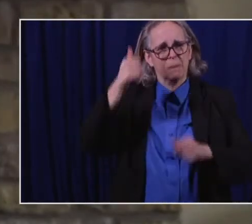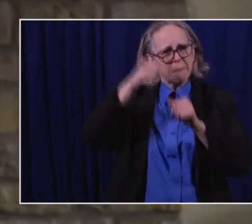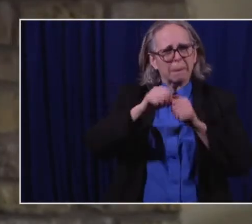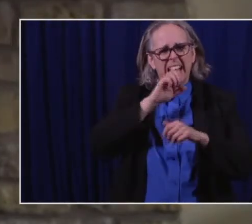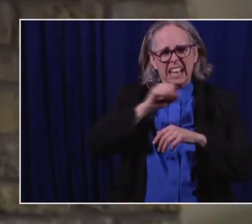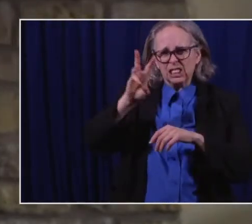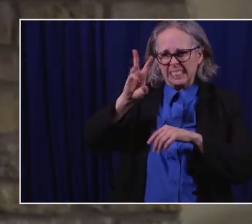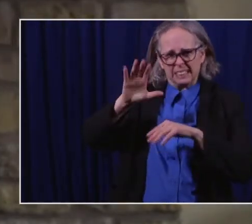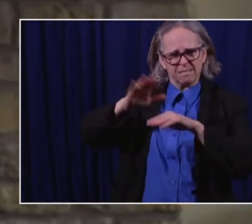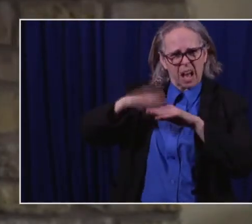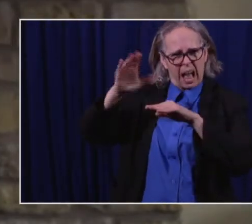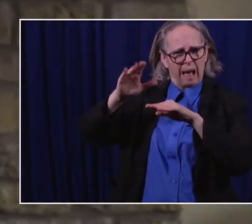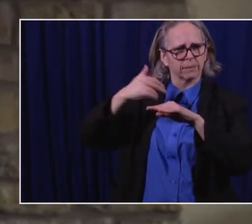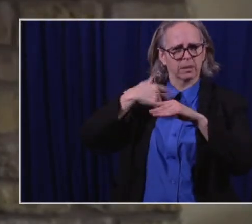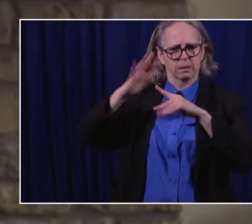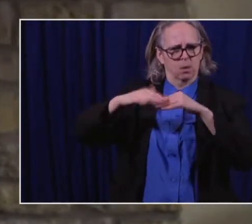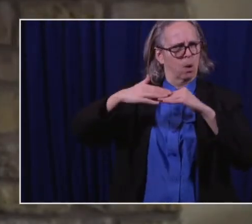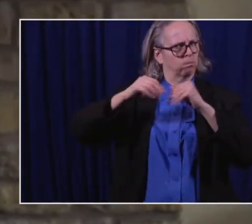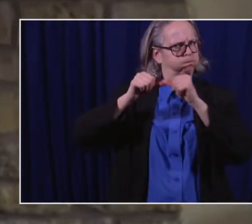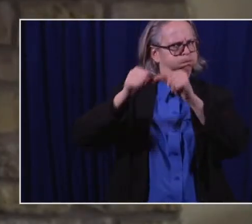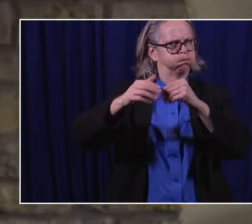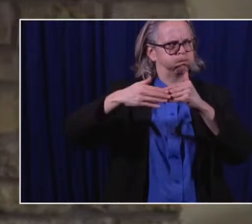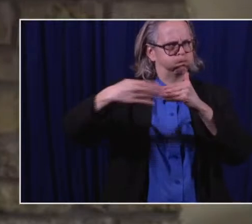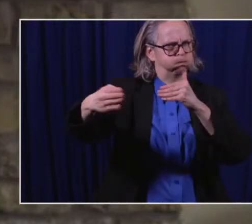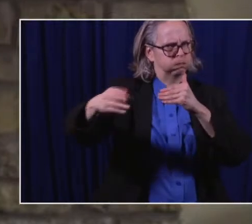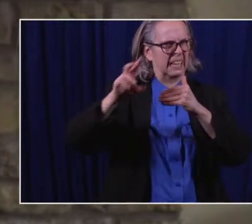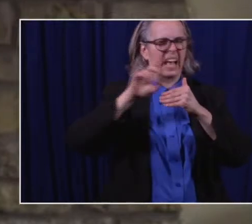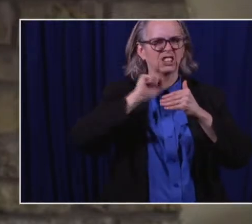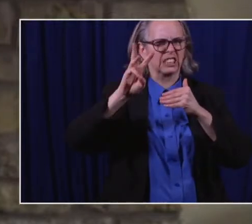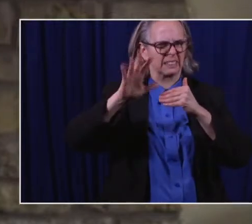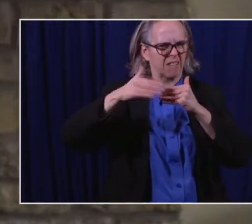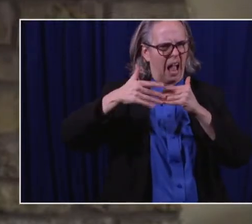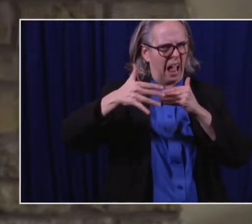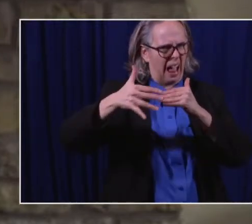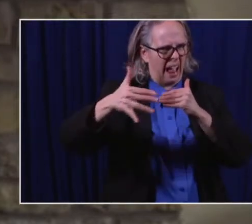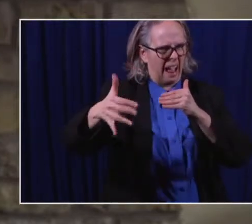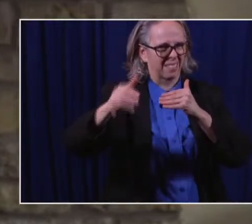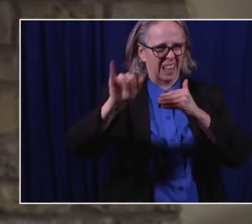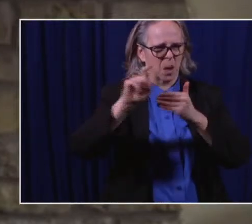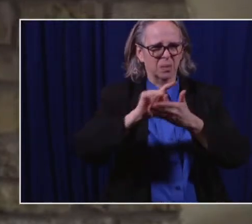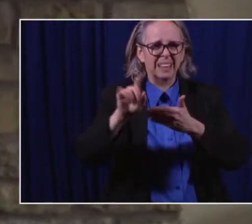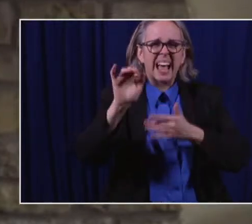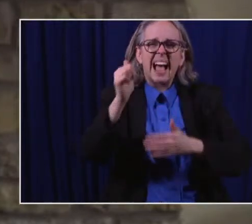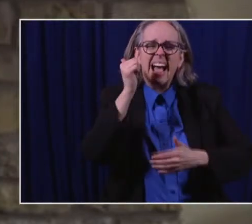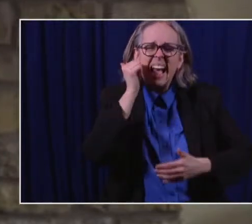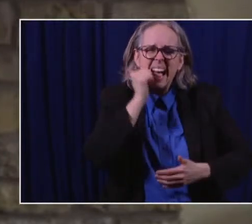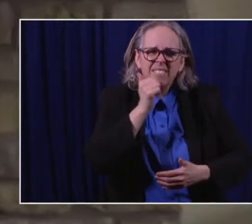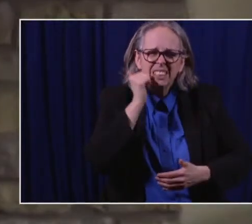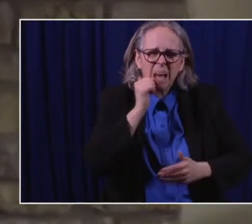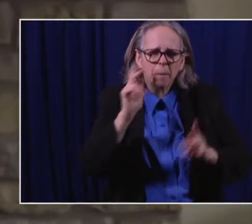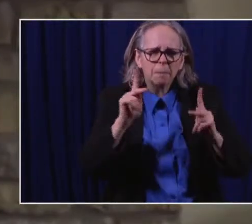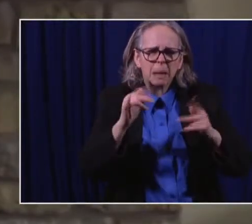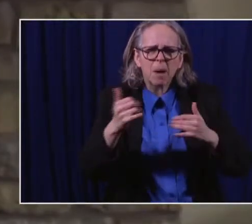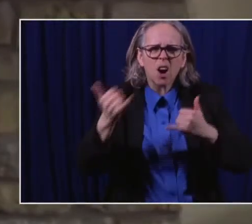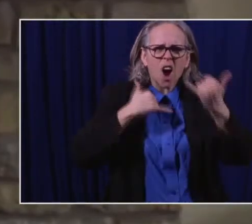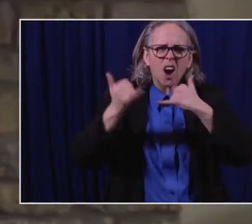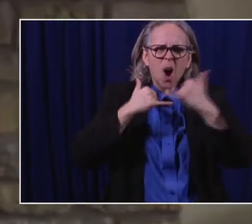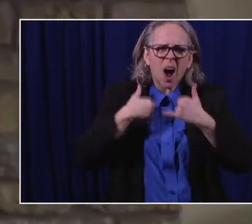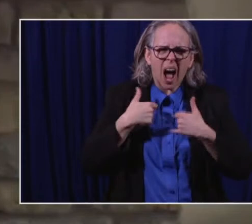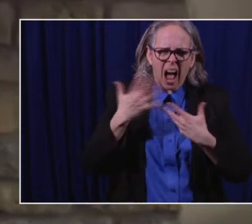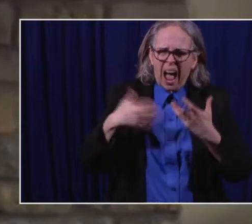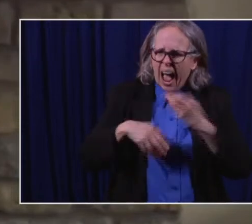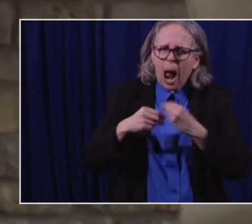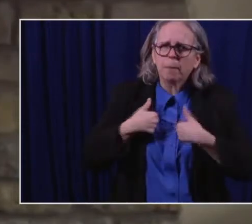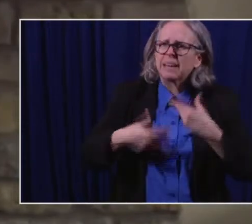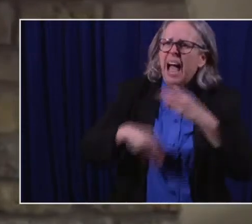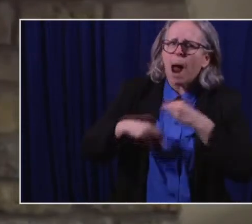out, we resist every day calls for more groups to be added and come in that